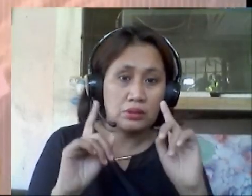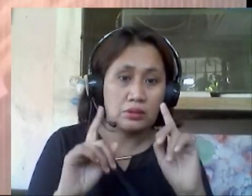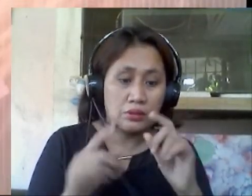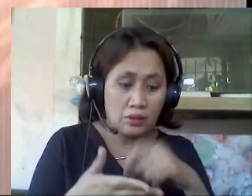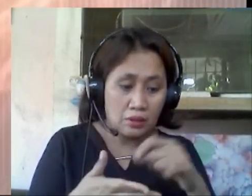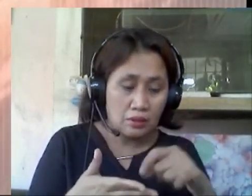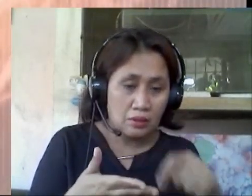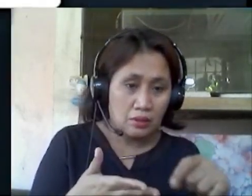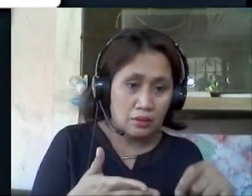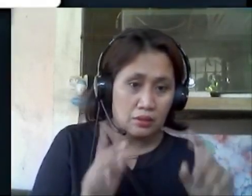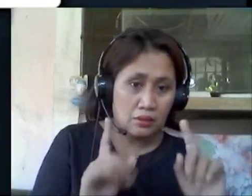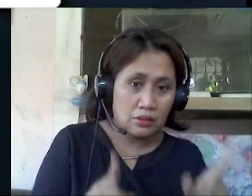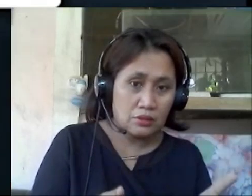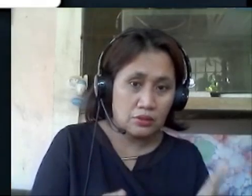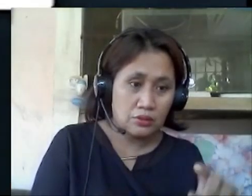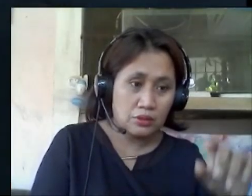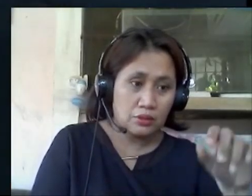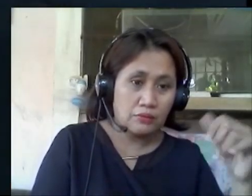sheet of paper.